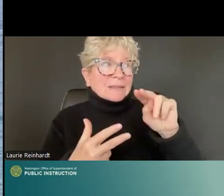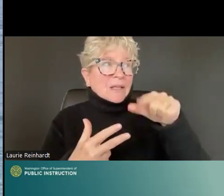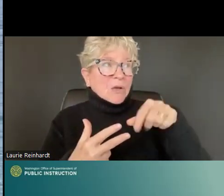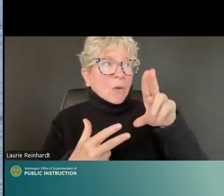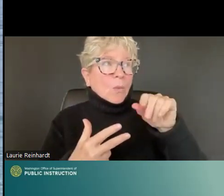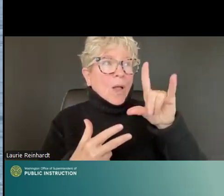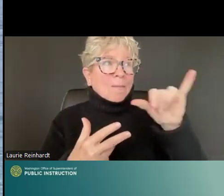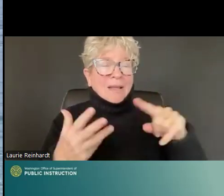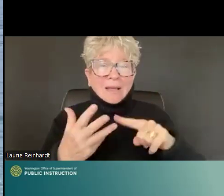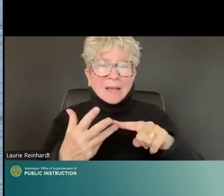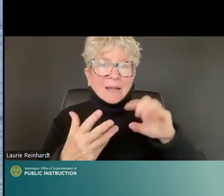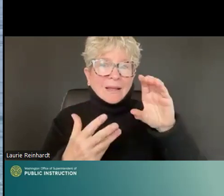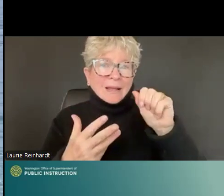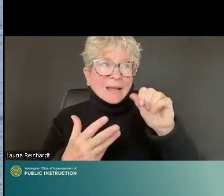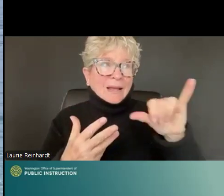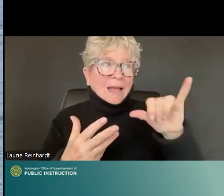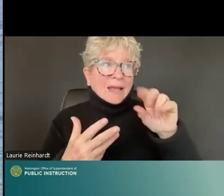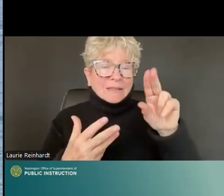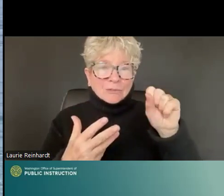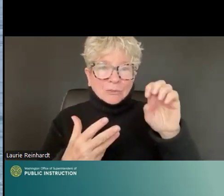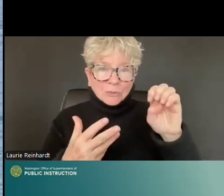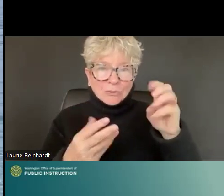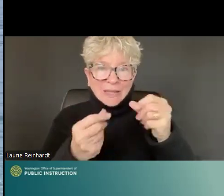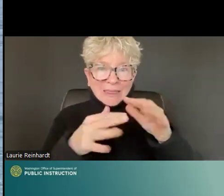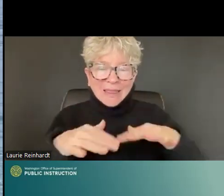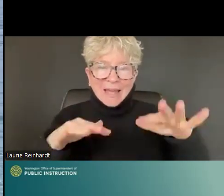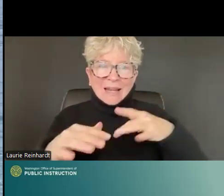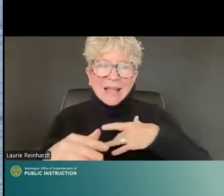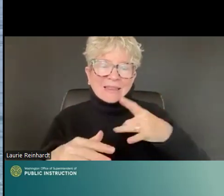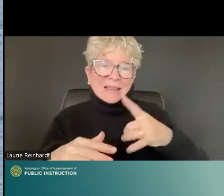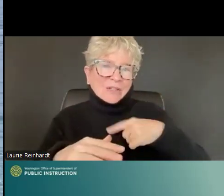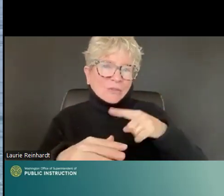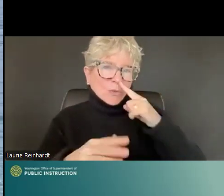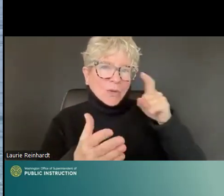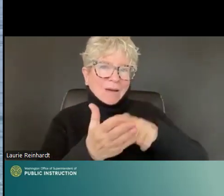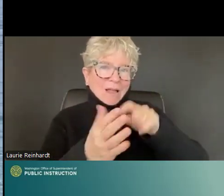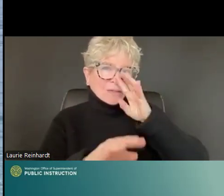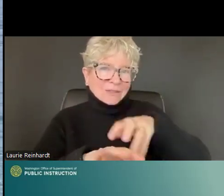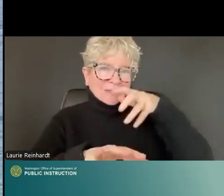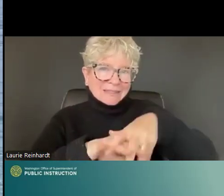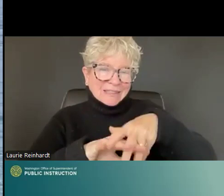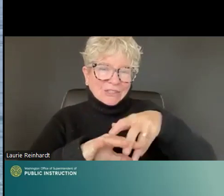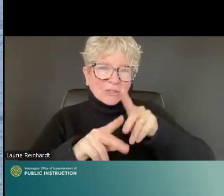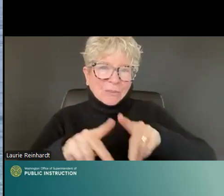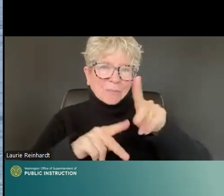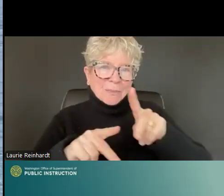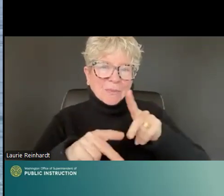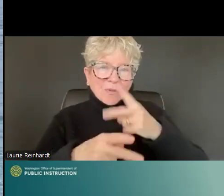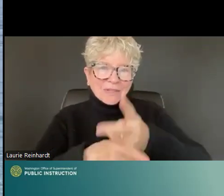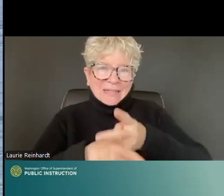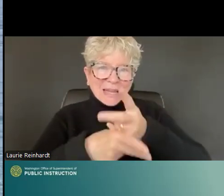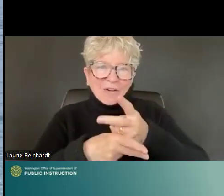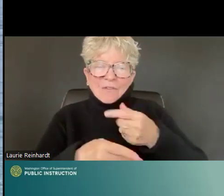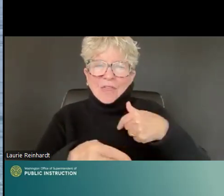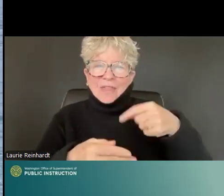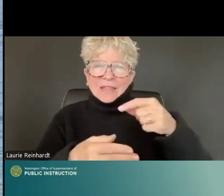I would like to acknowledge the Indigenous people who have stewarded this land since time immemorial and